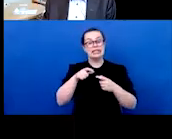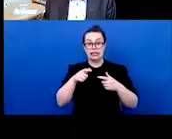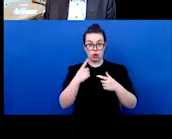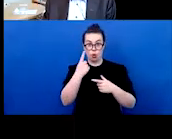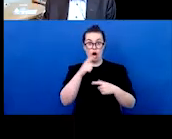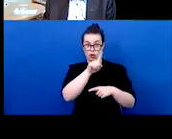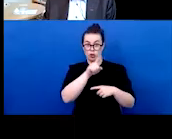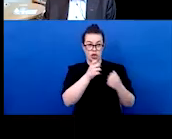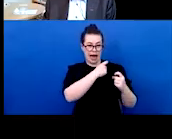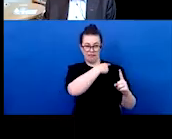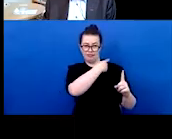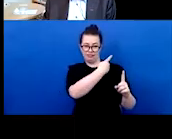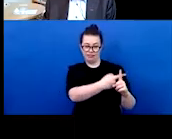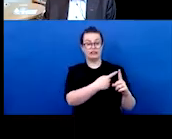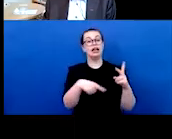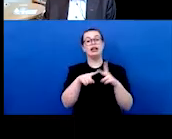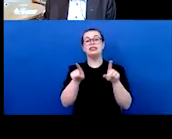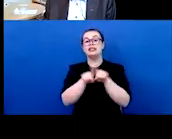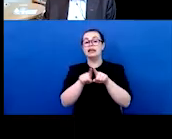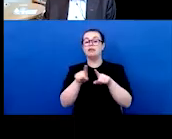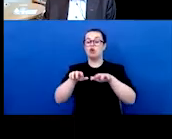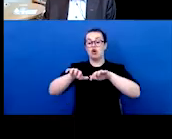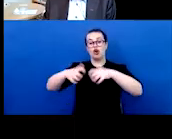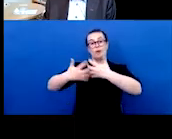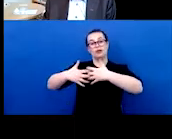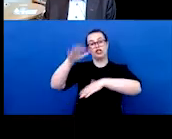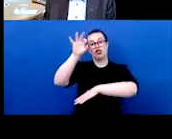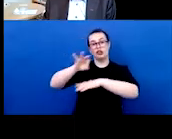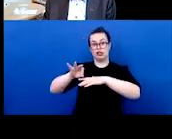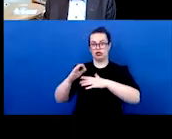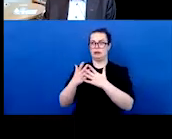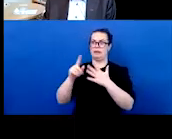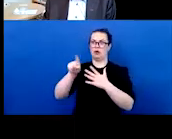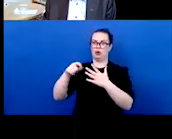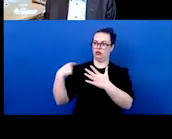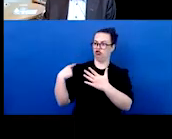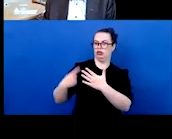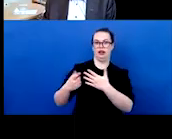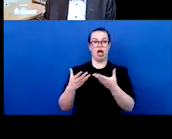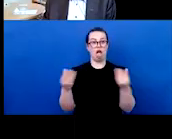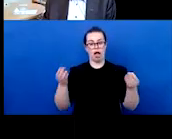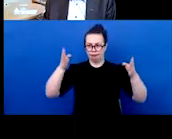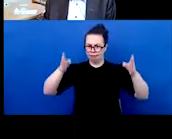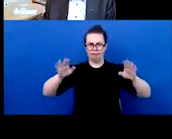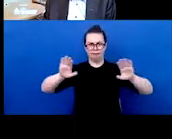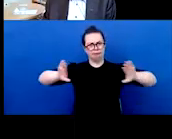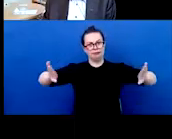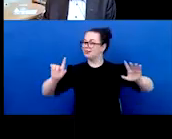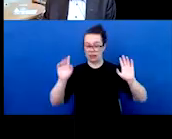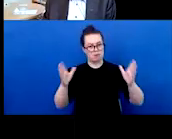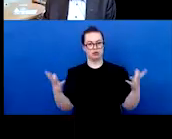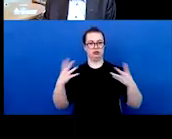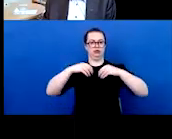is computational architectures. So architectures are right now central in